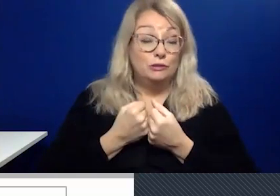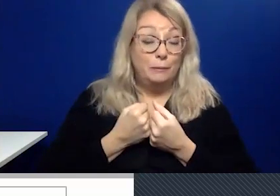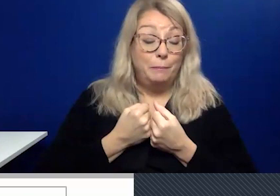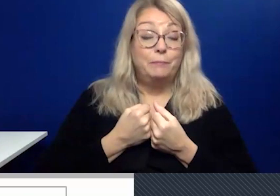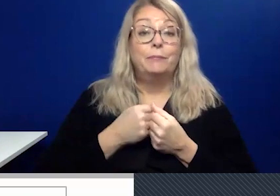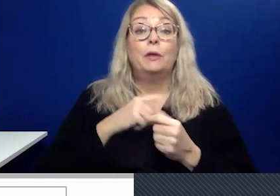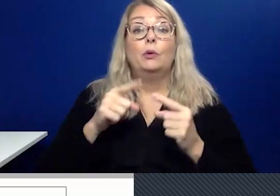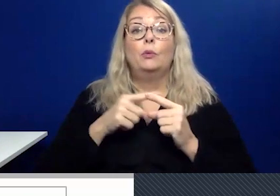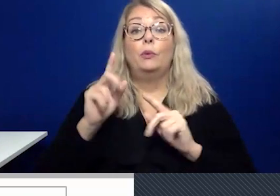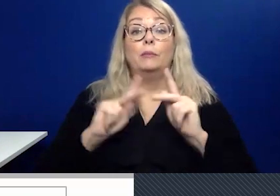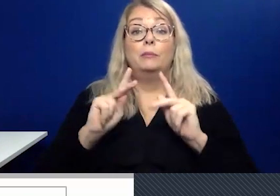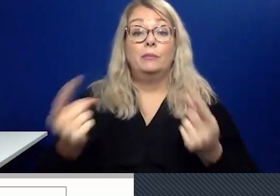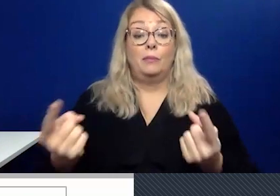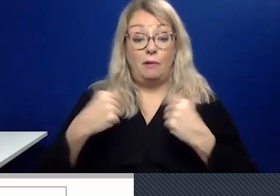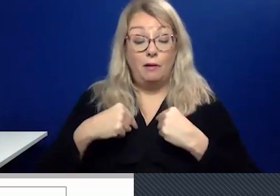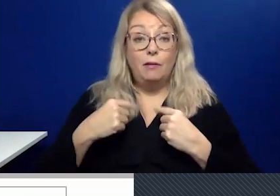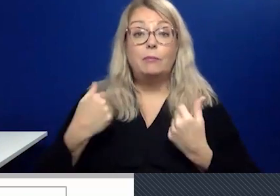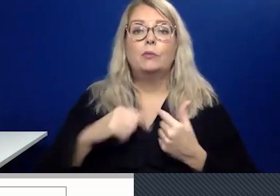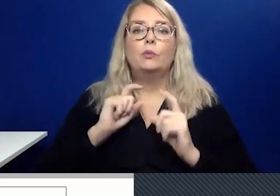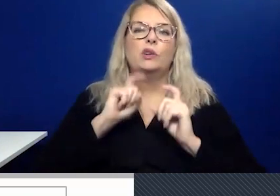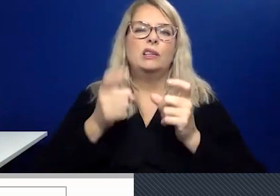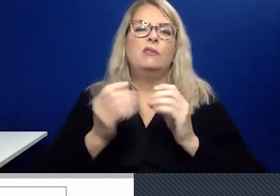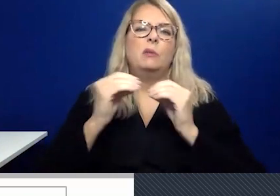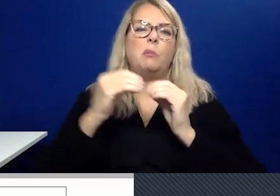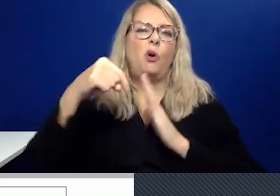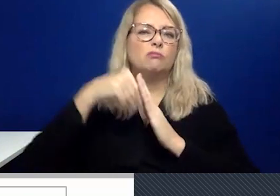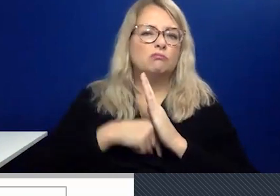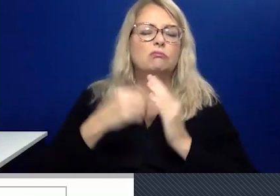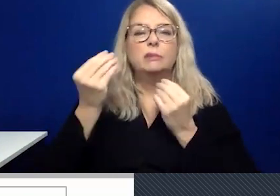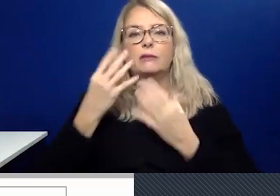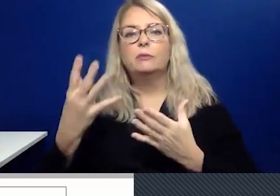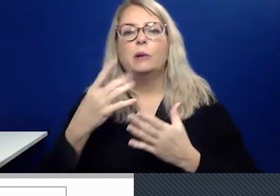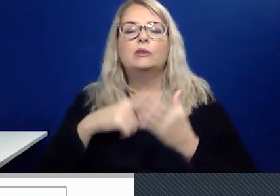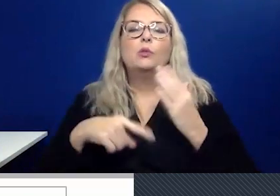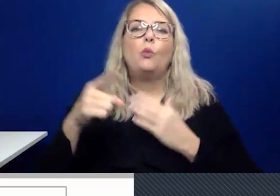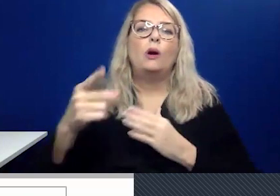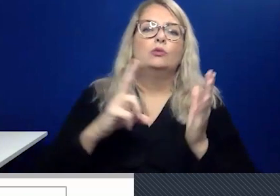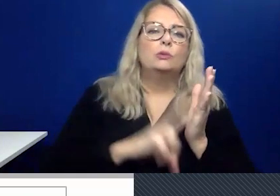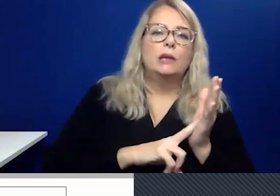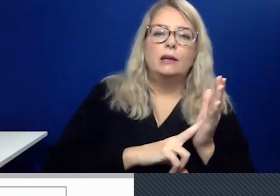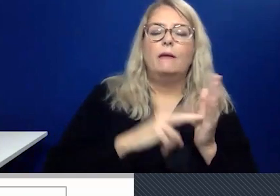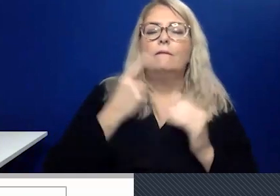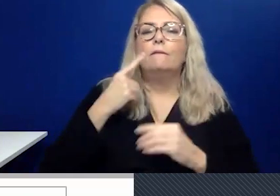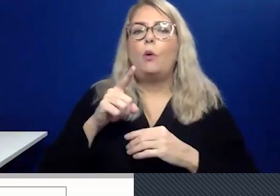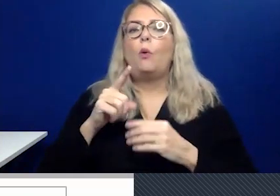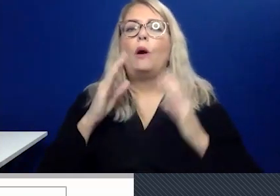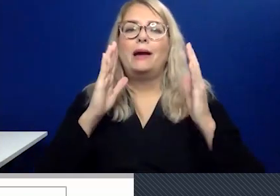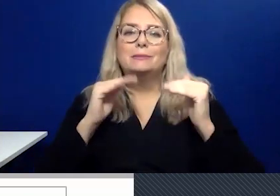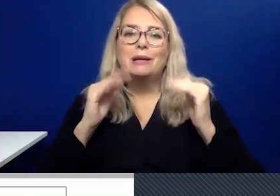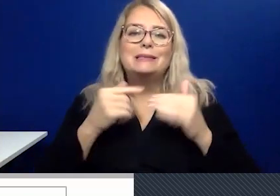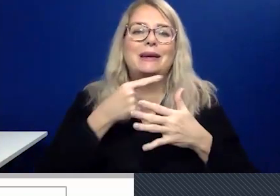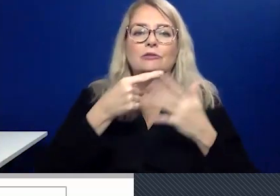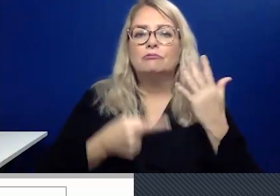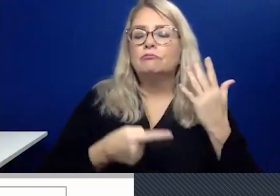sessions, we're giving them more in-depth information about what they're possibly signing up for, letting them know the expectation of, hey, these are